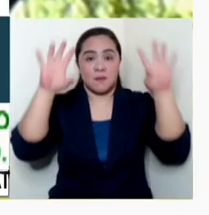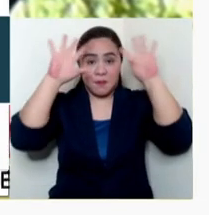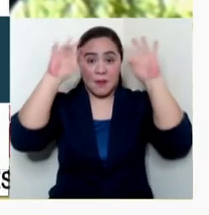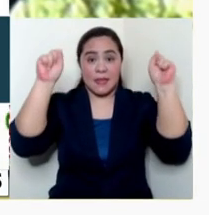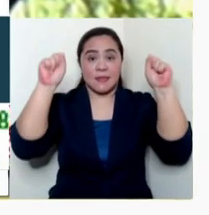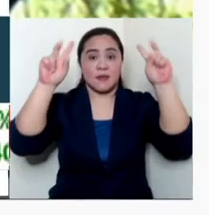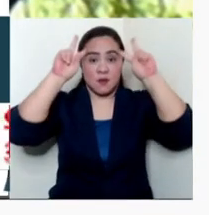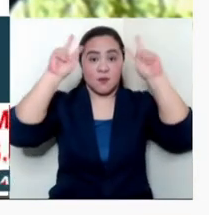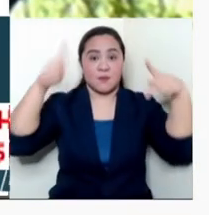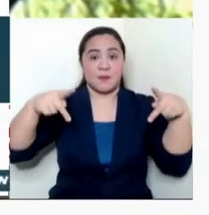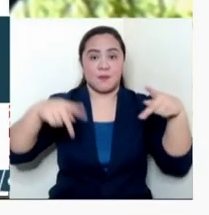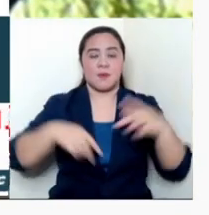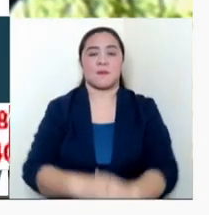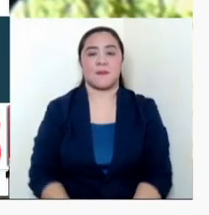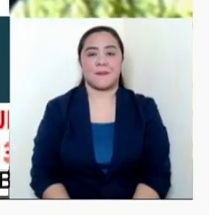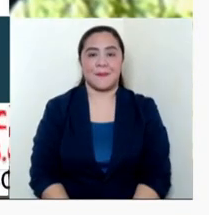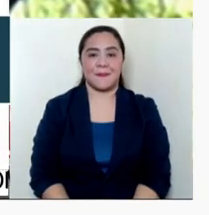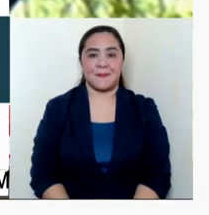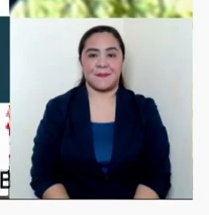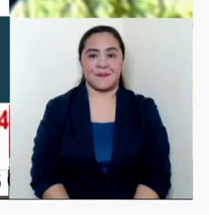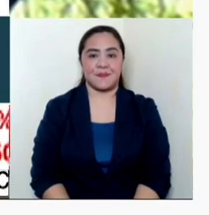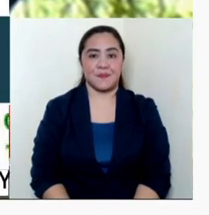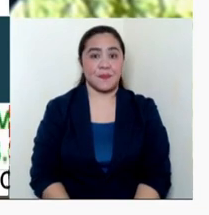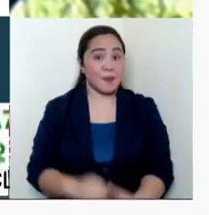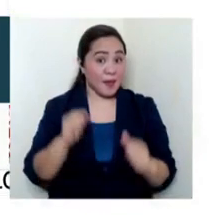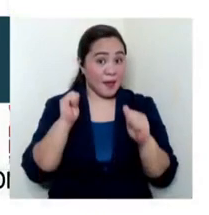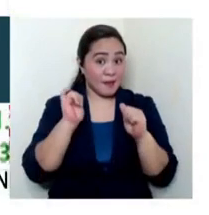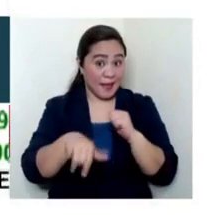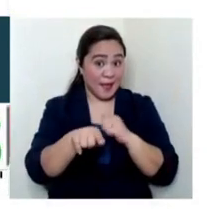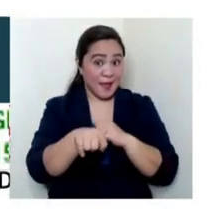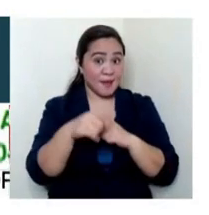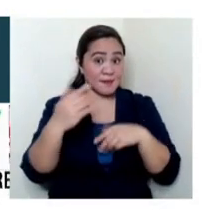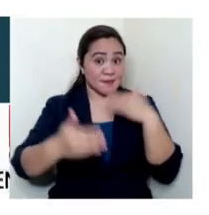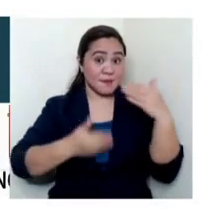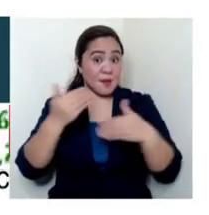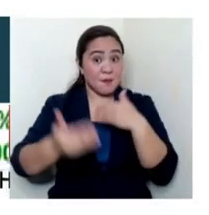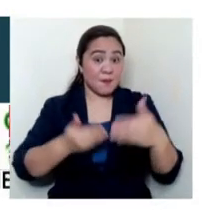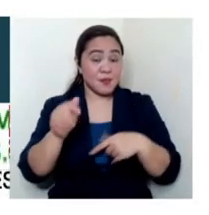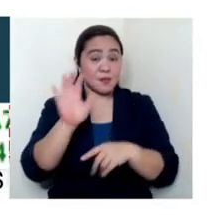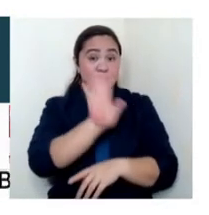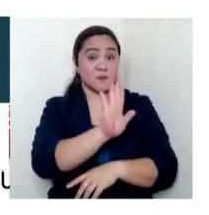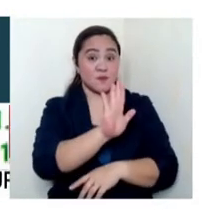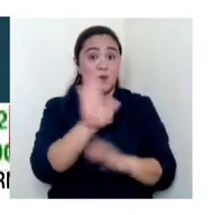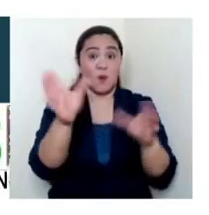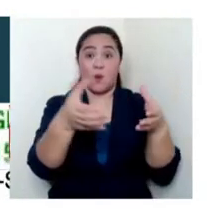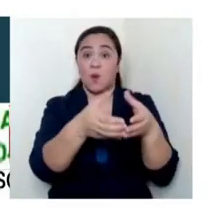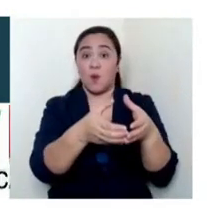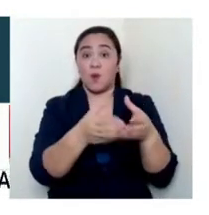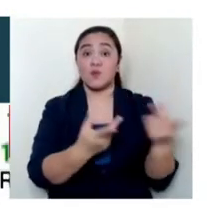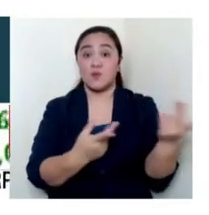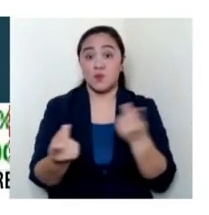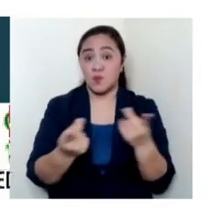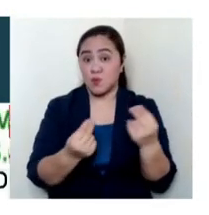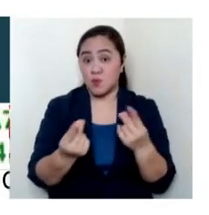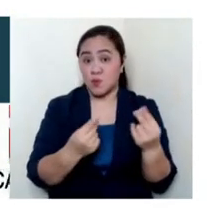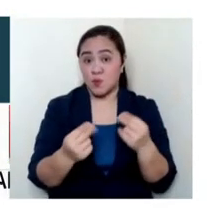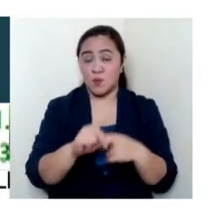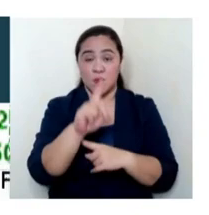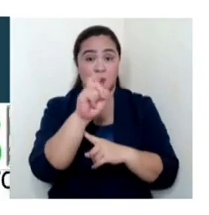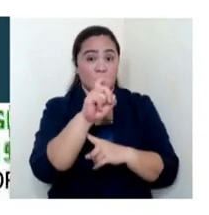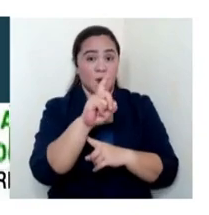candidate. Mm-hmm. So is that how it goes, Governor, that you just have to